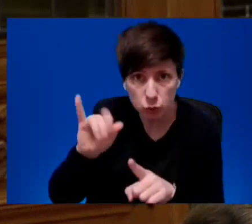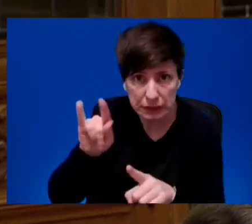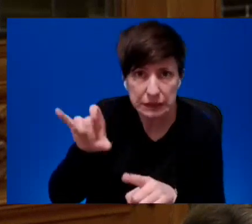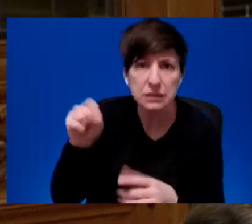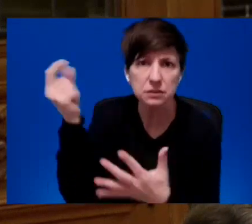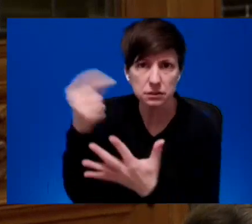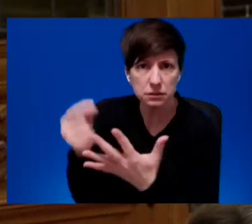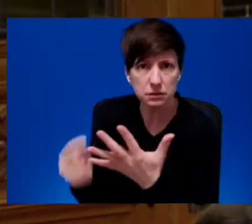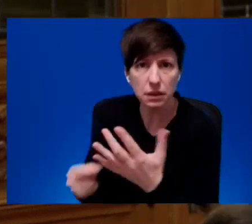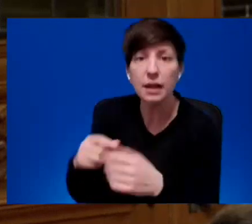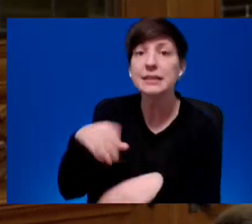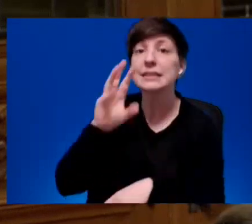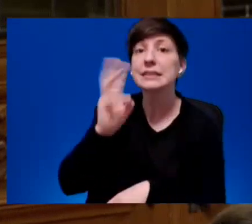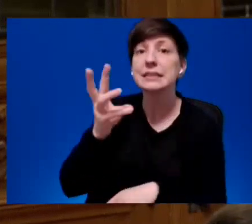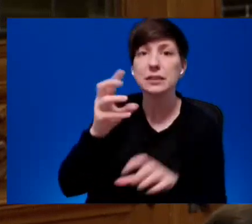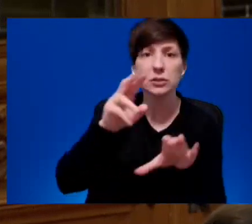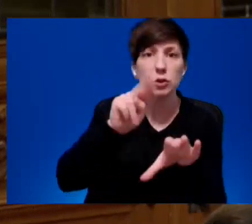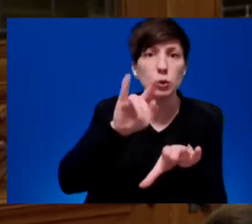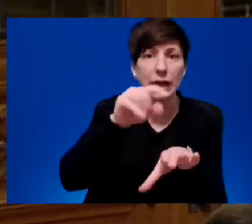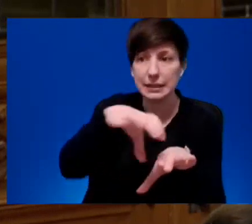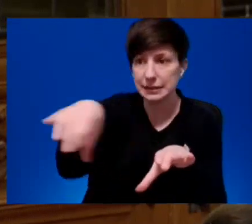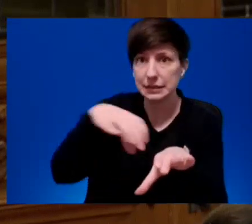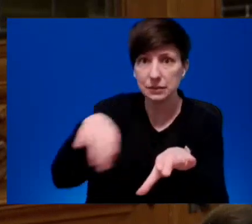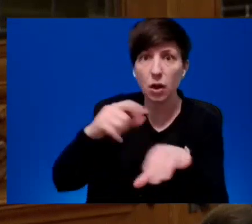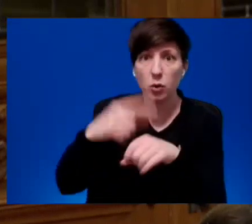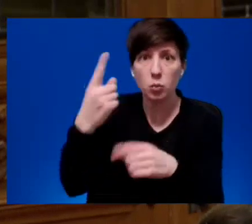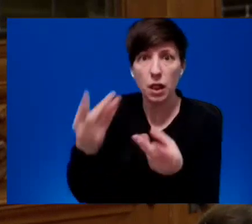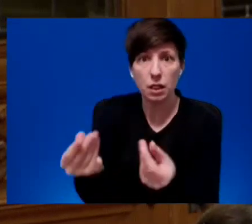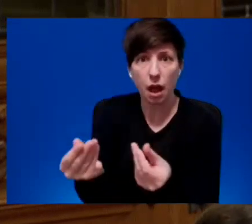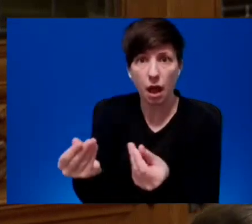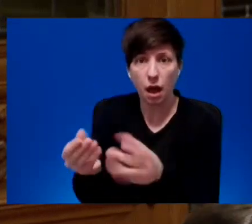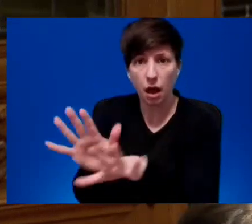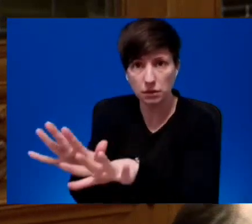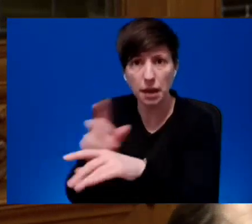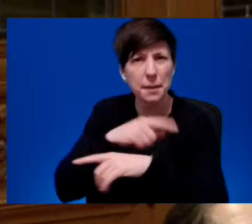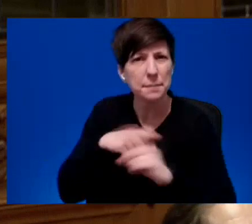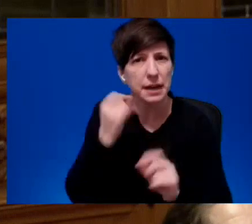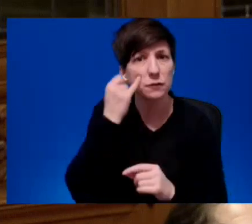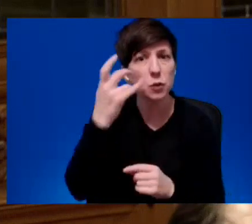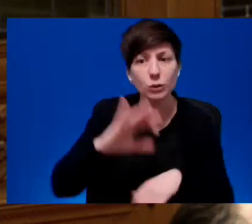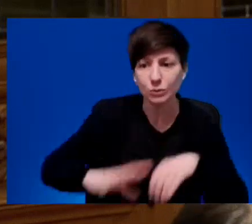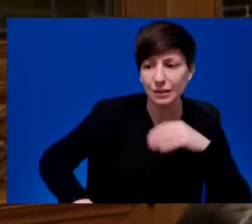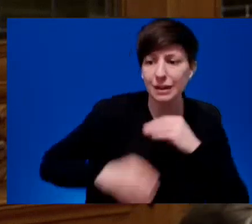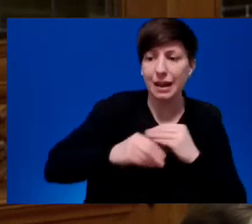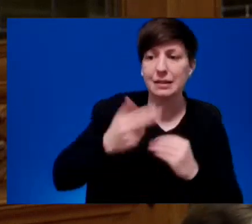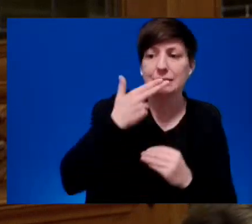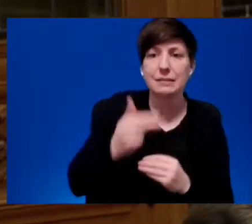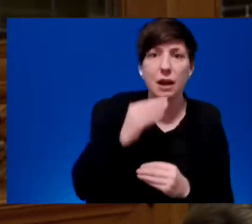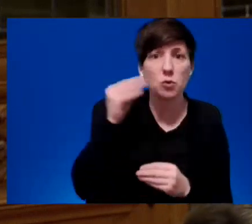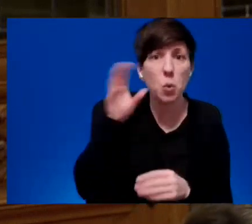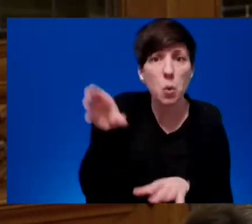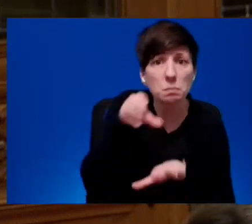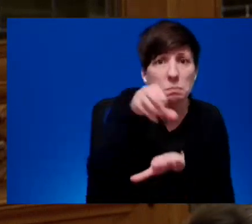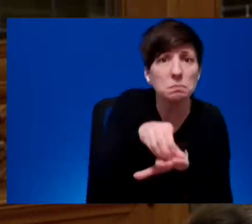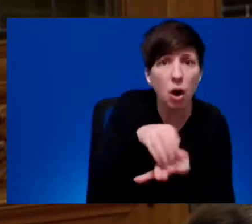want to park a tiny home on your property to provide an immediate solution to homelessness, you have to think